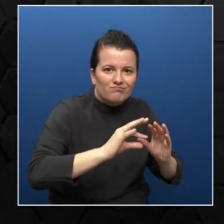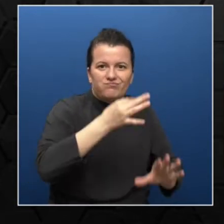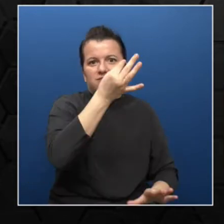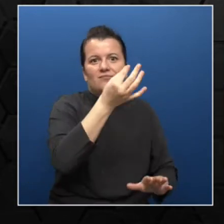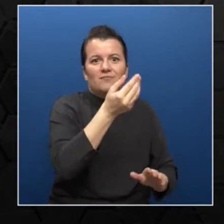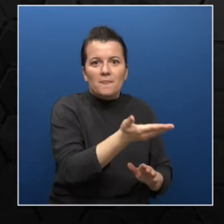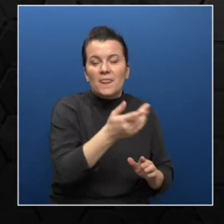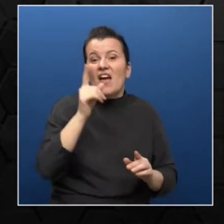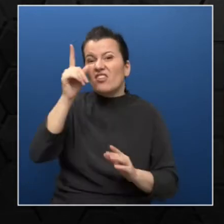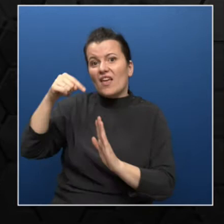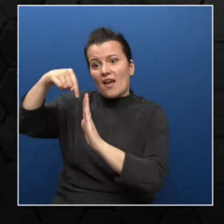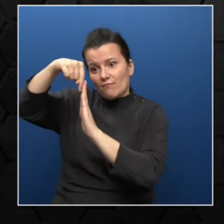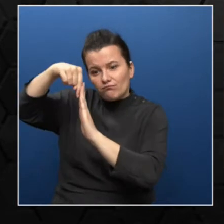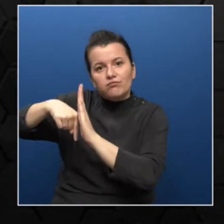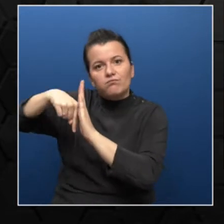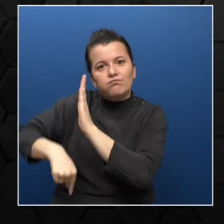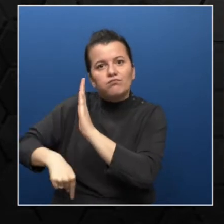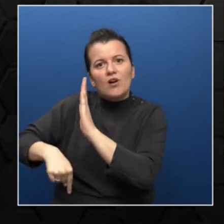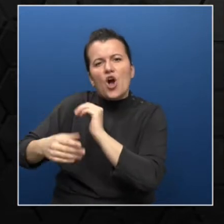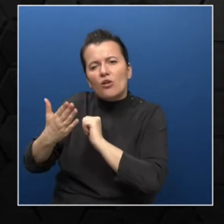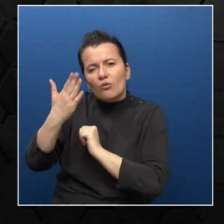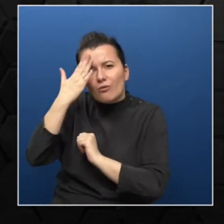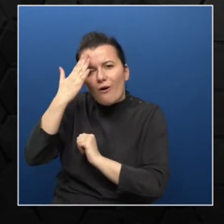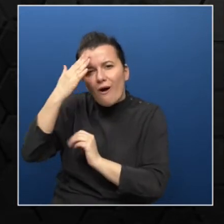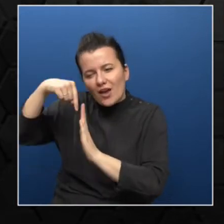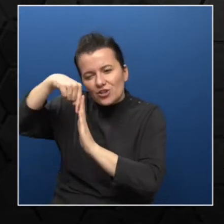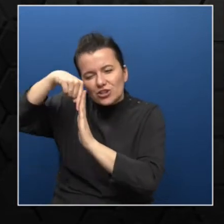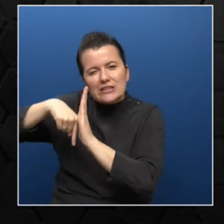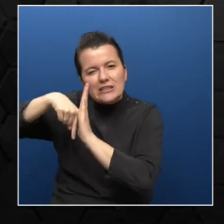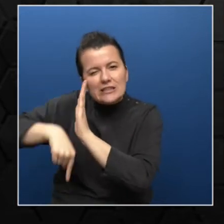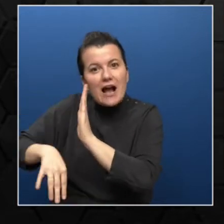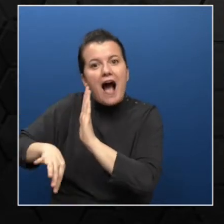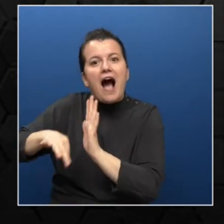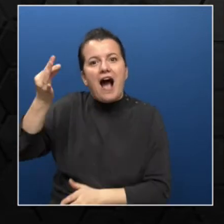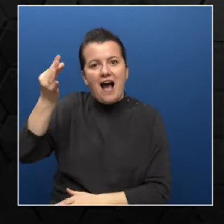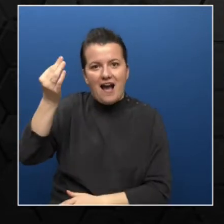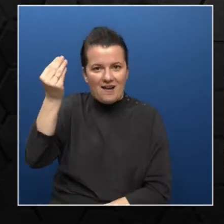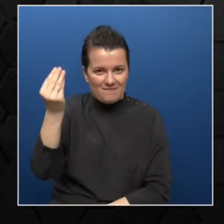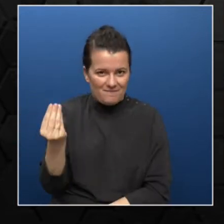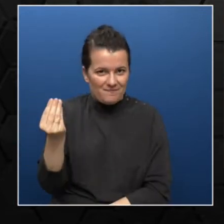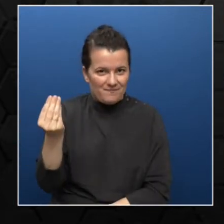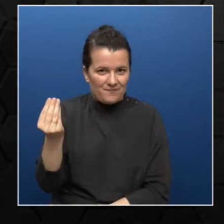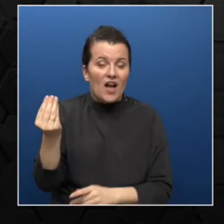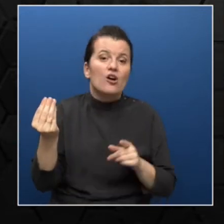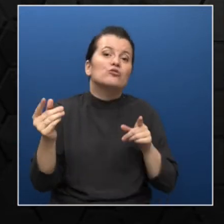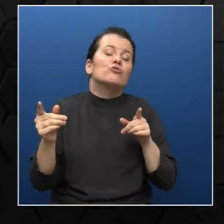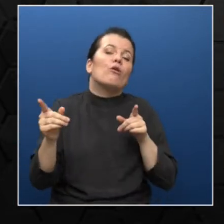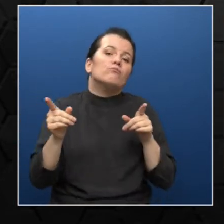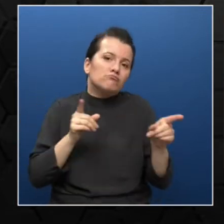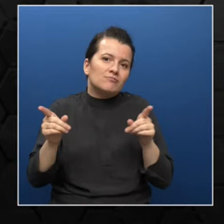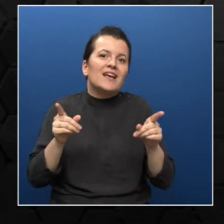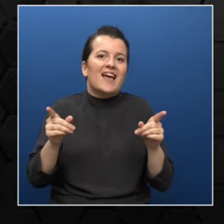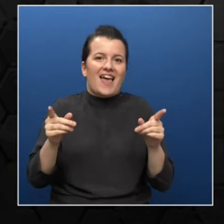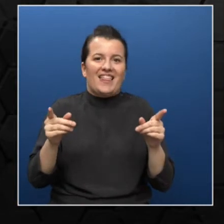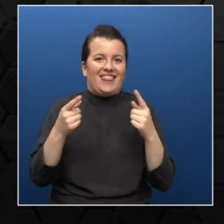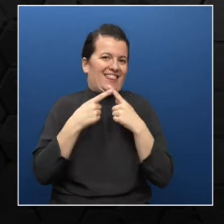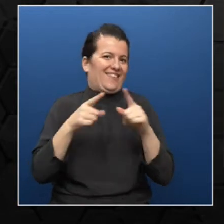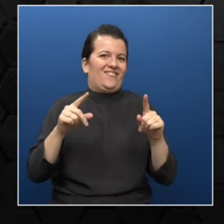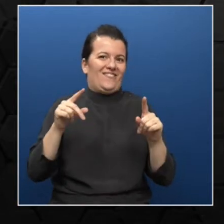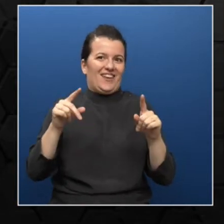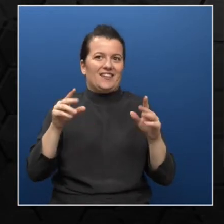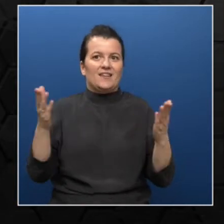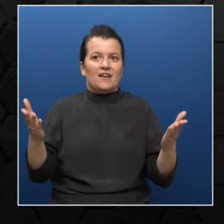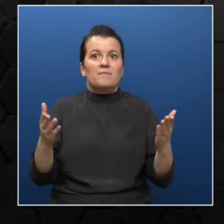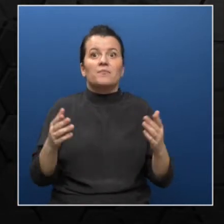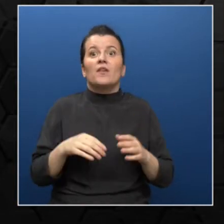discover new knowledge. Without scientists, interestingly enough, engineers will not be able to apply